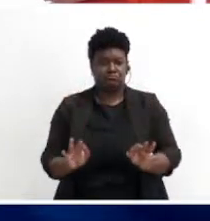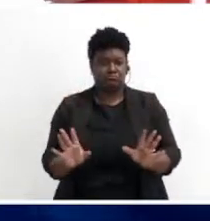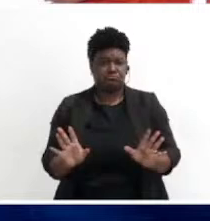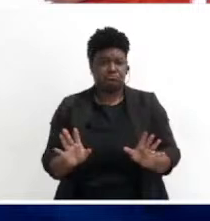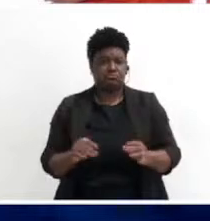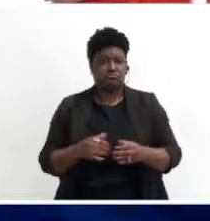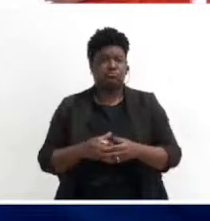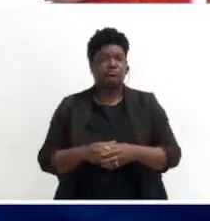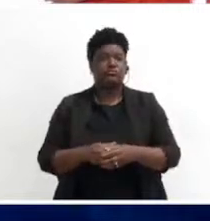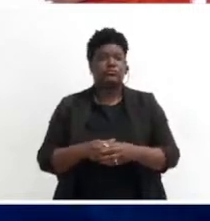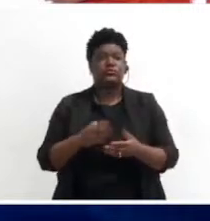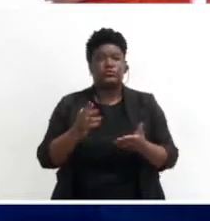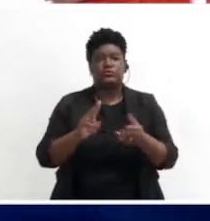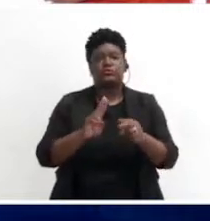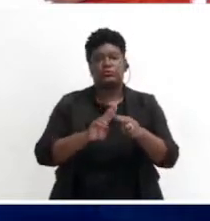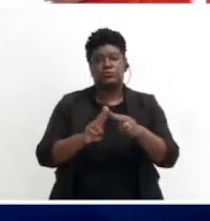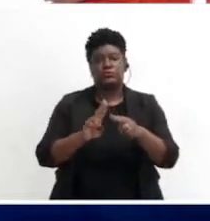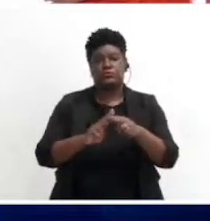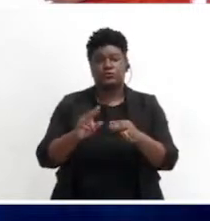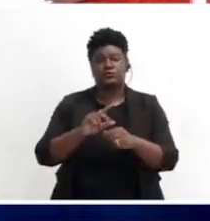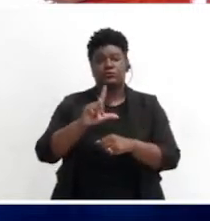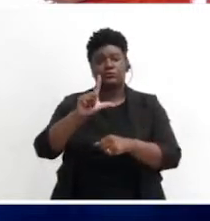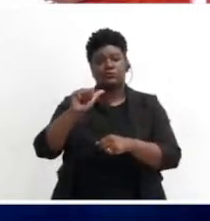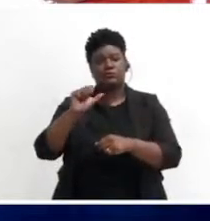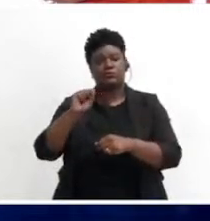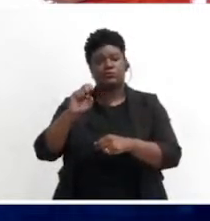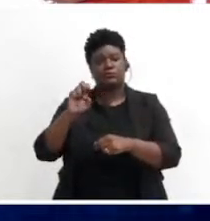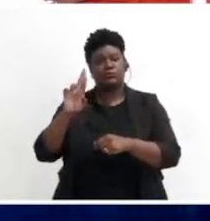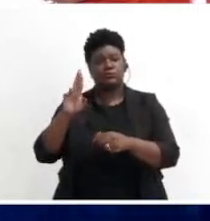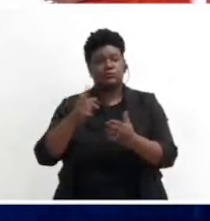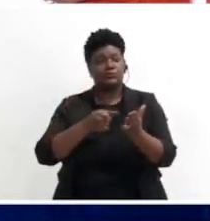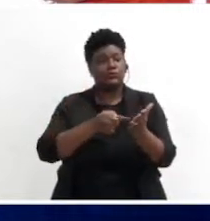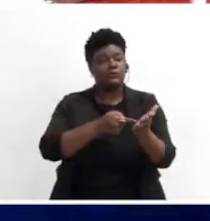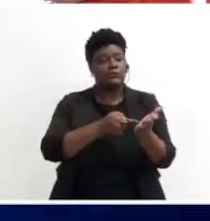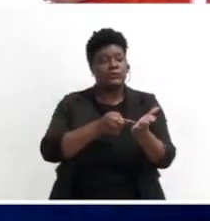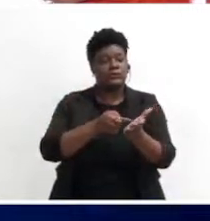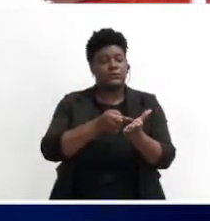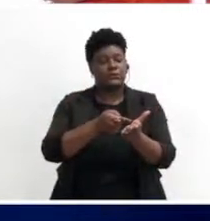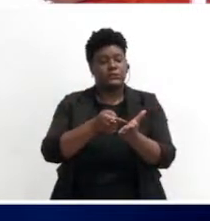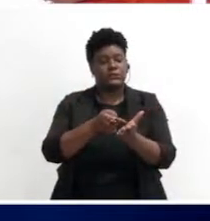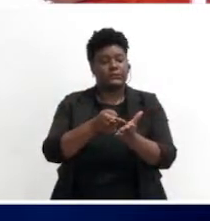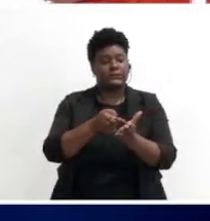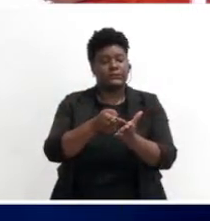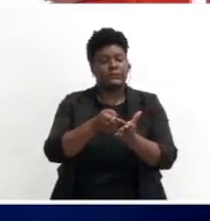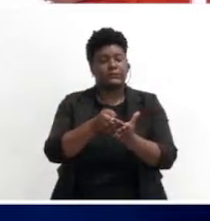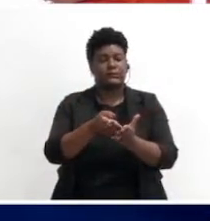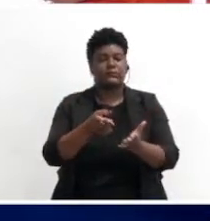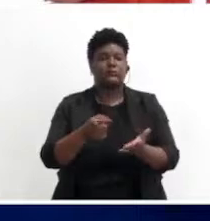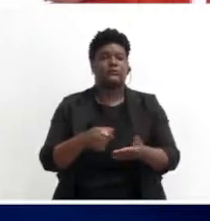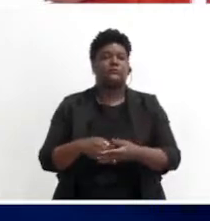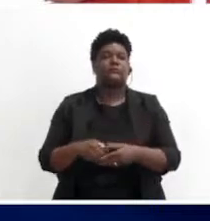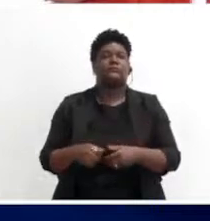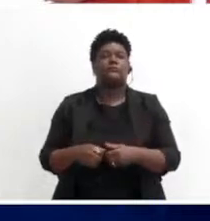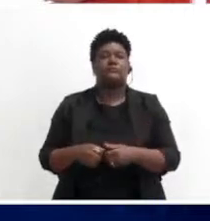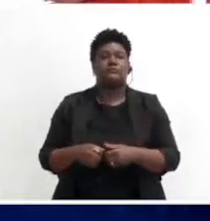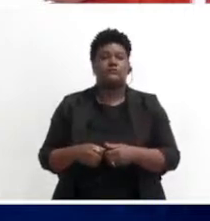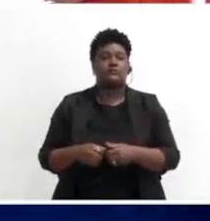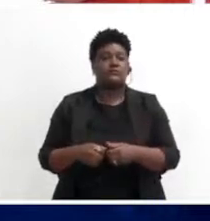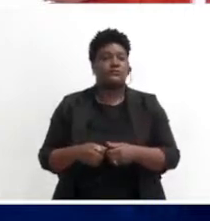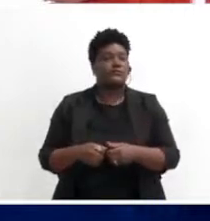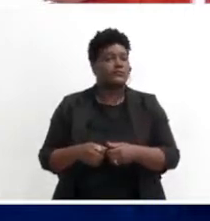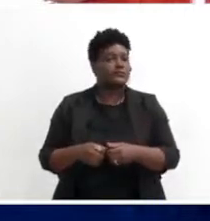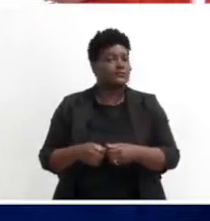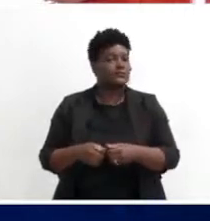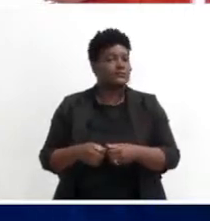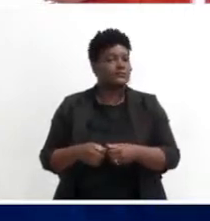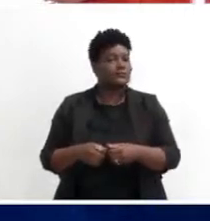to create vias in the dielectric and expose the bond pads and then create interconnects in those